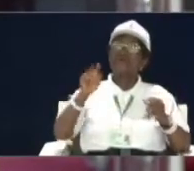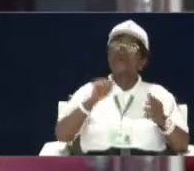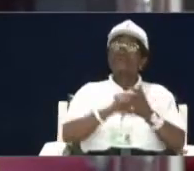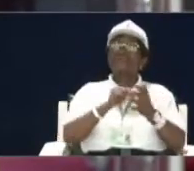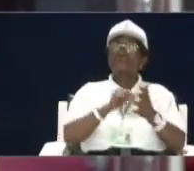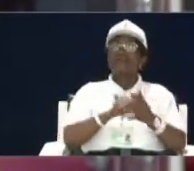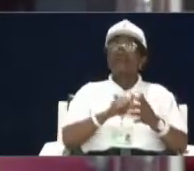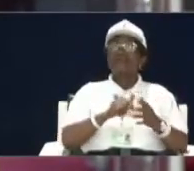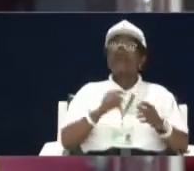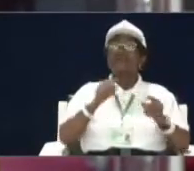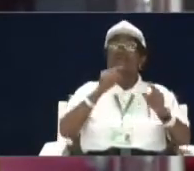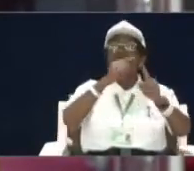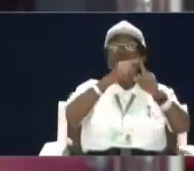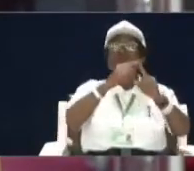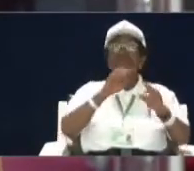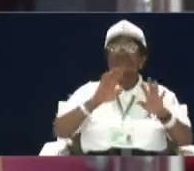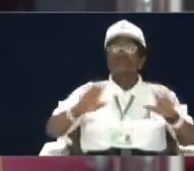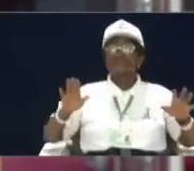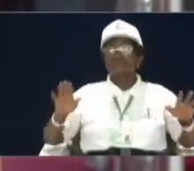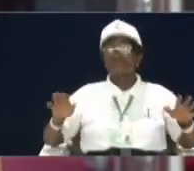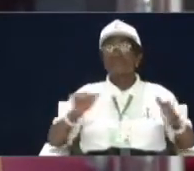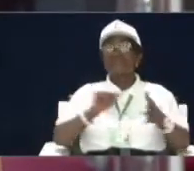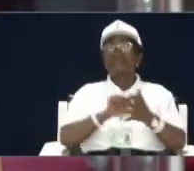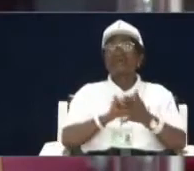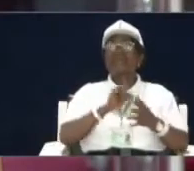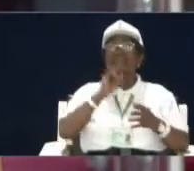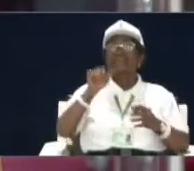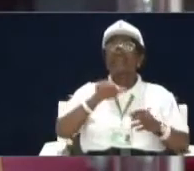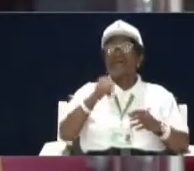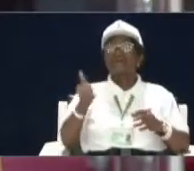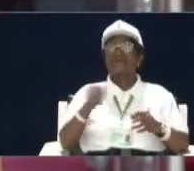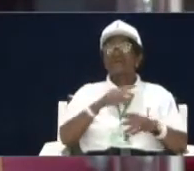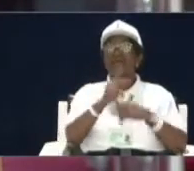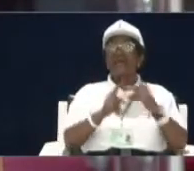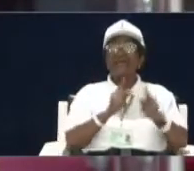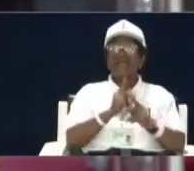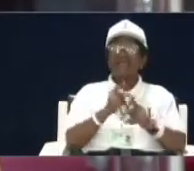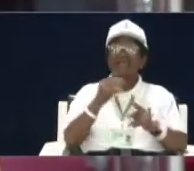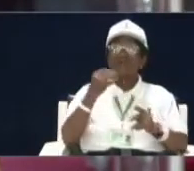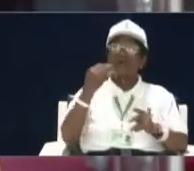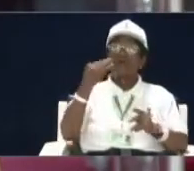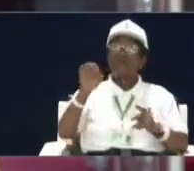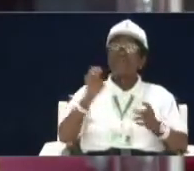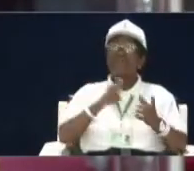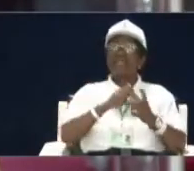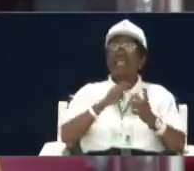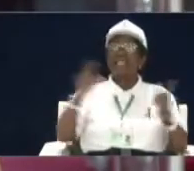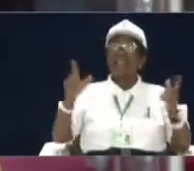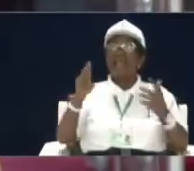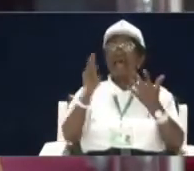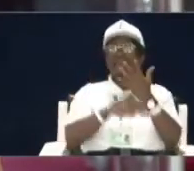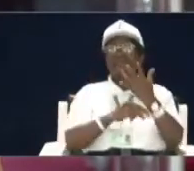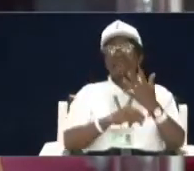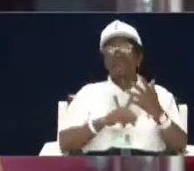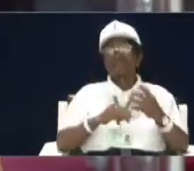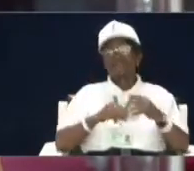plus children. That is another kind of enlargement.